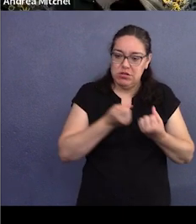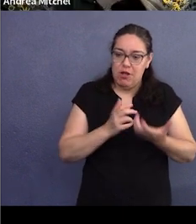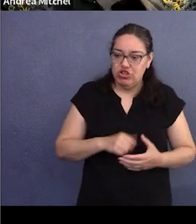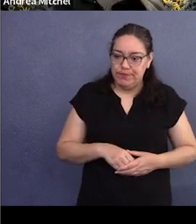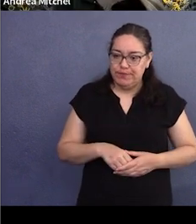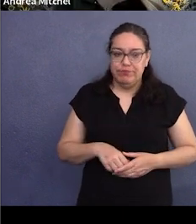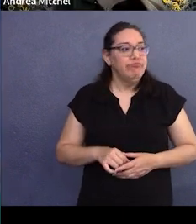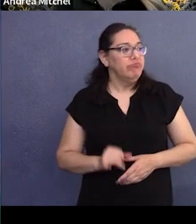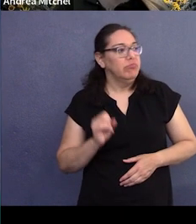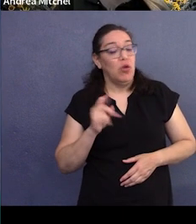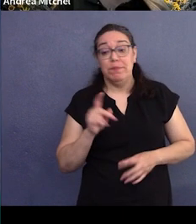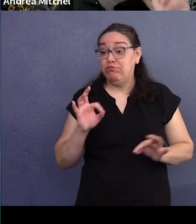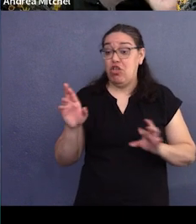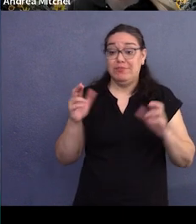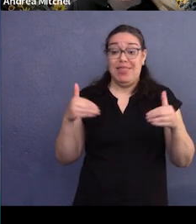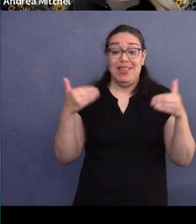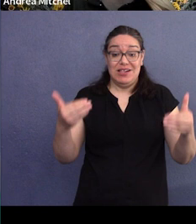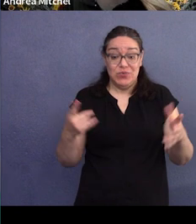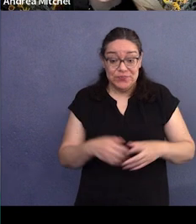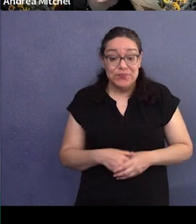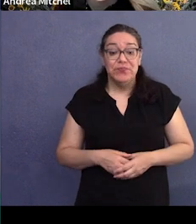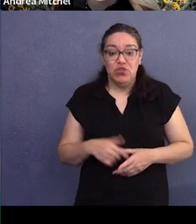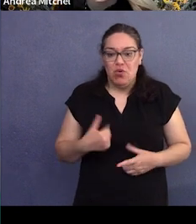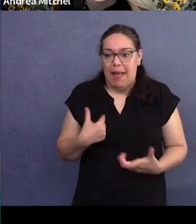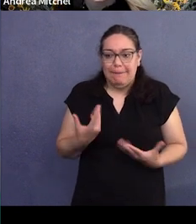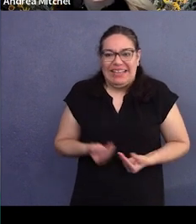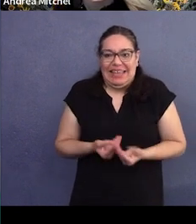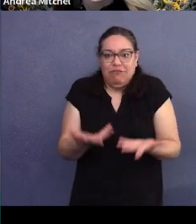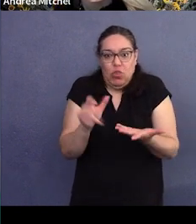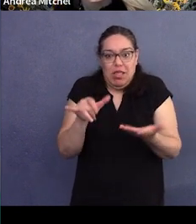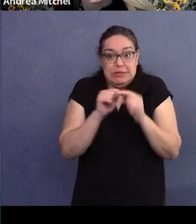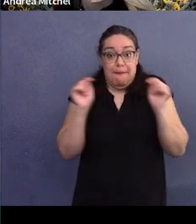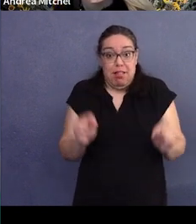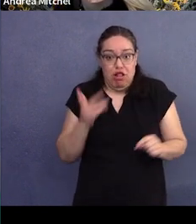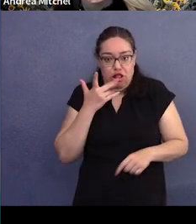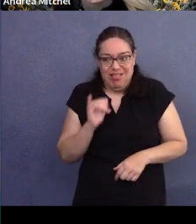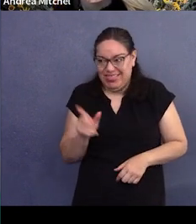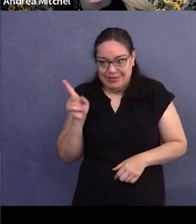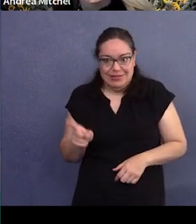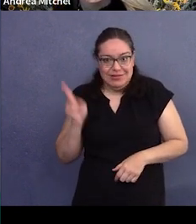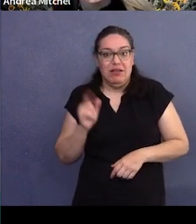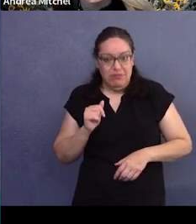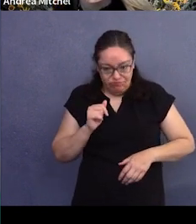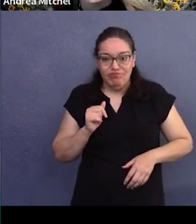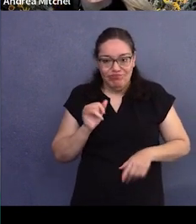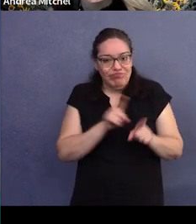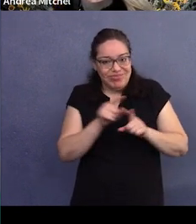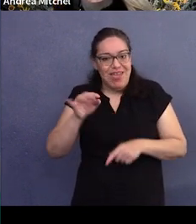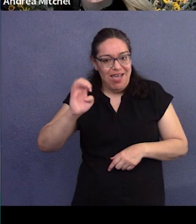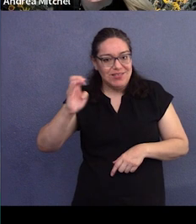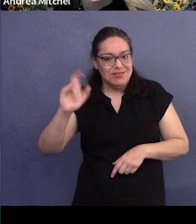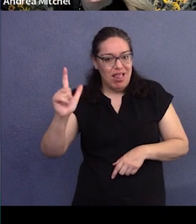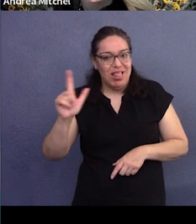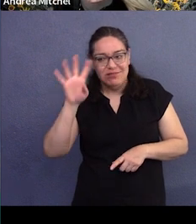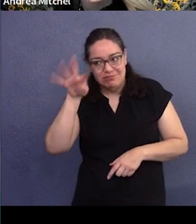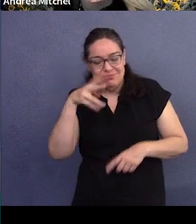Awesome. Okay. And on to the next one. So I'm giving you a template that looks like this, that is also an Excel spreadsheet that is templated